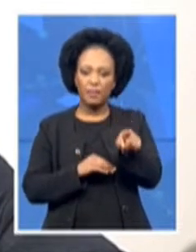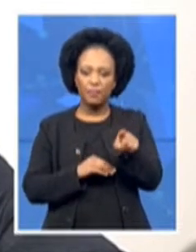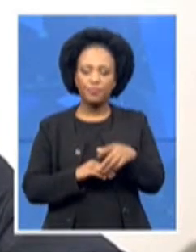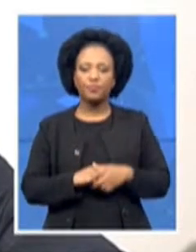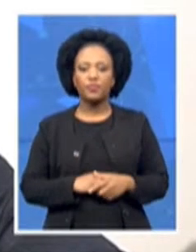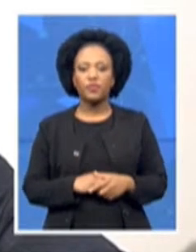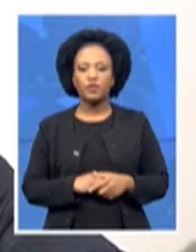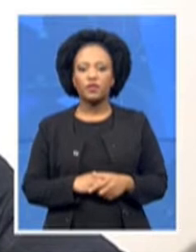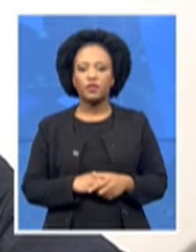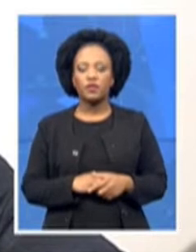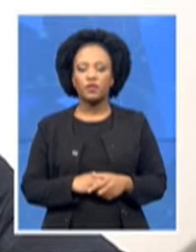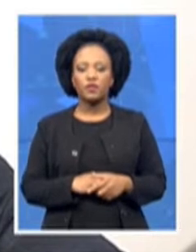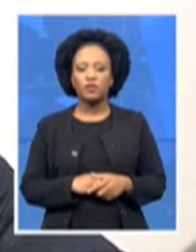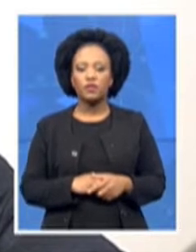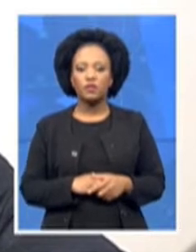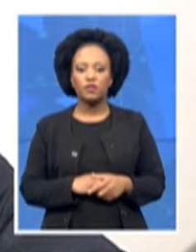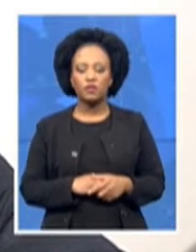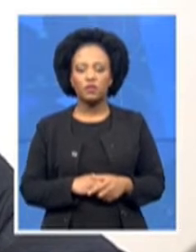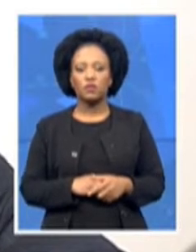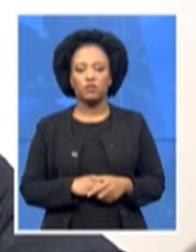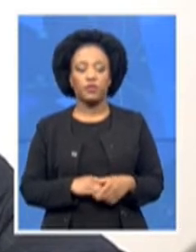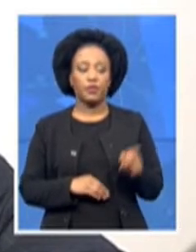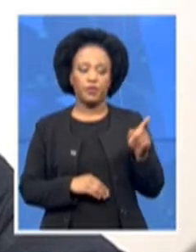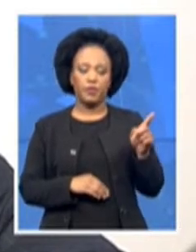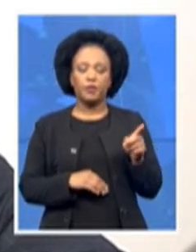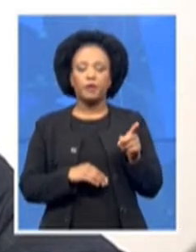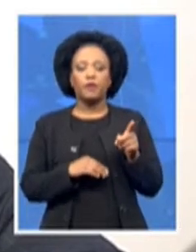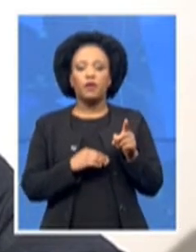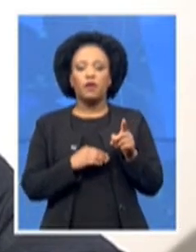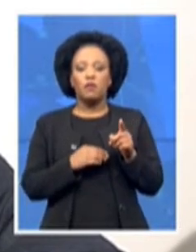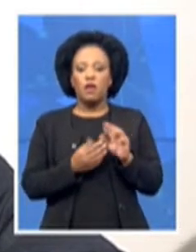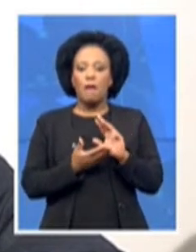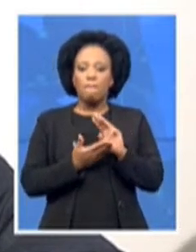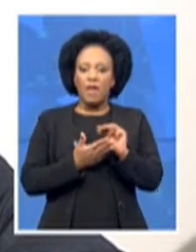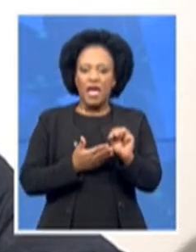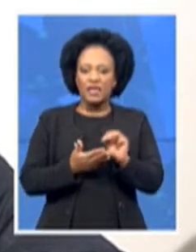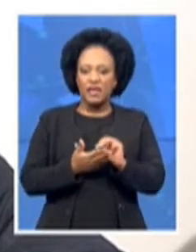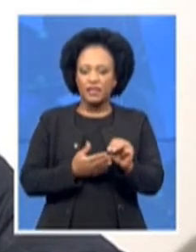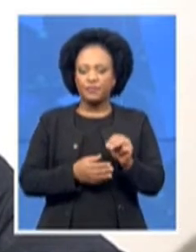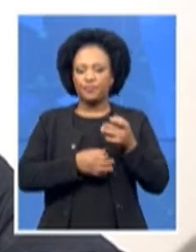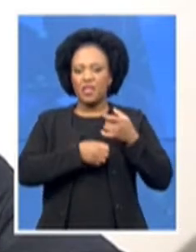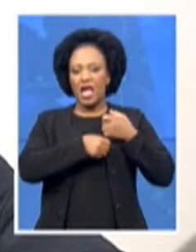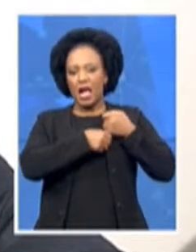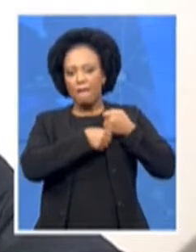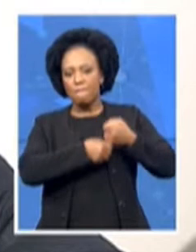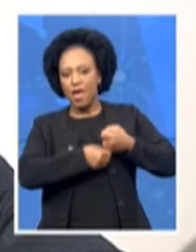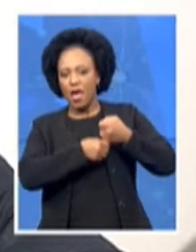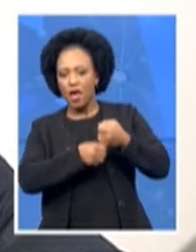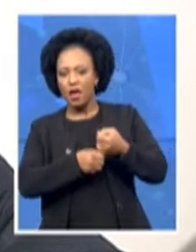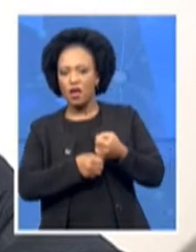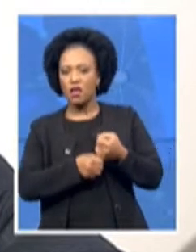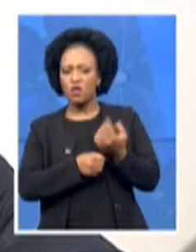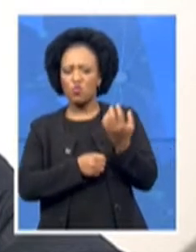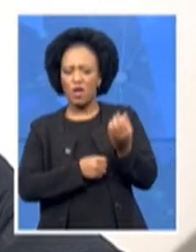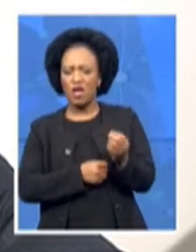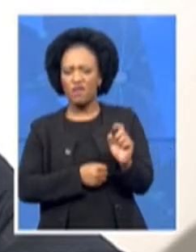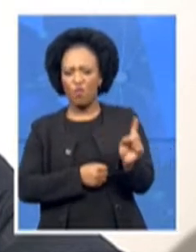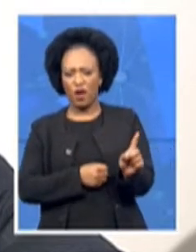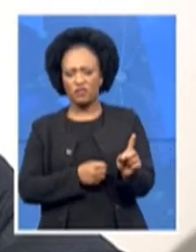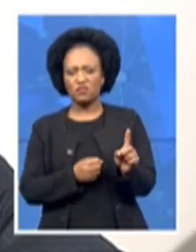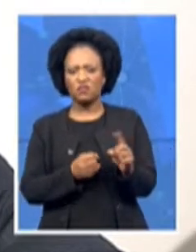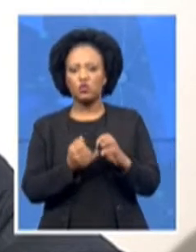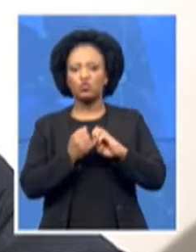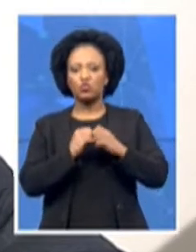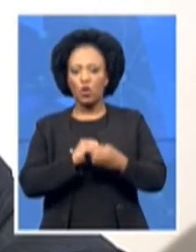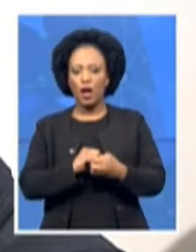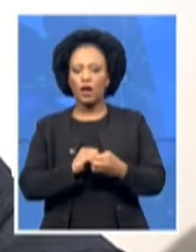messaging and what campaigns are you planning to try and get young people to stay away